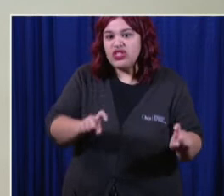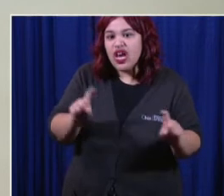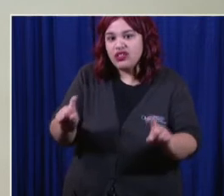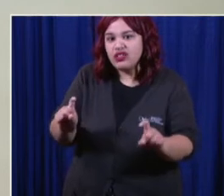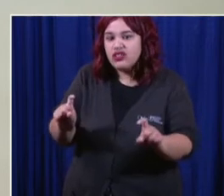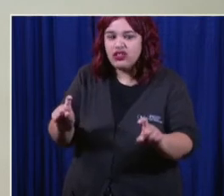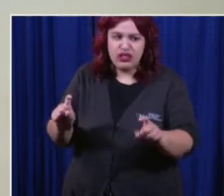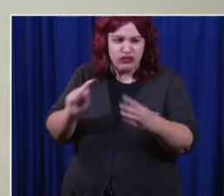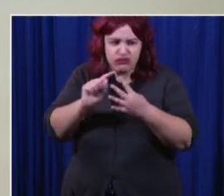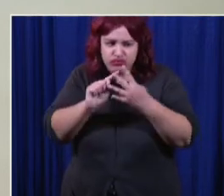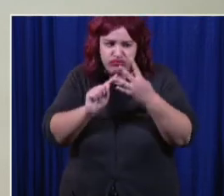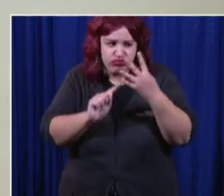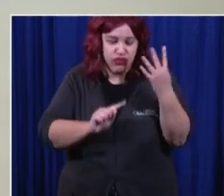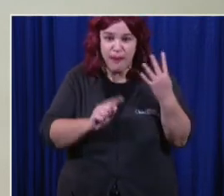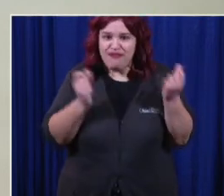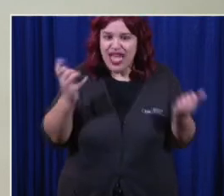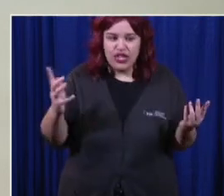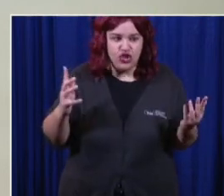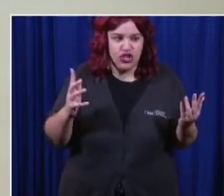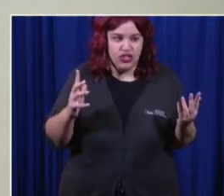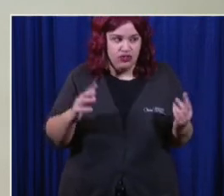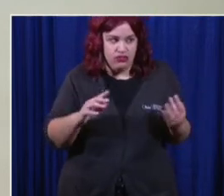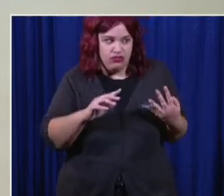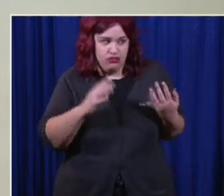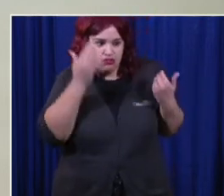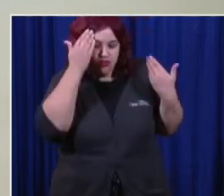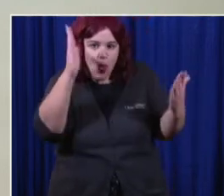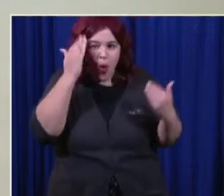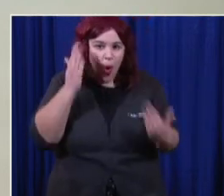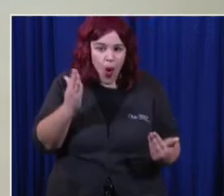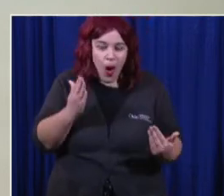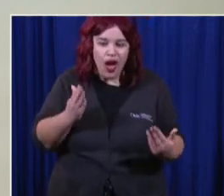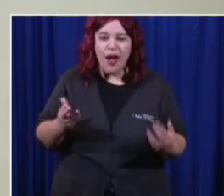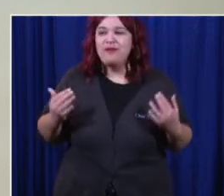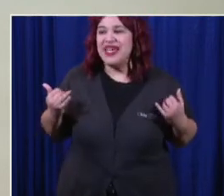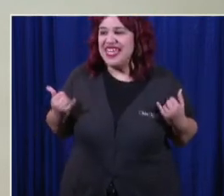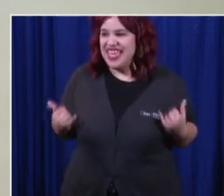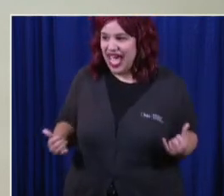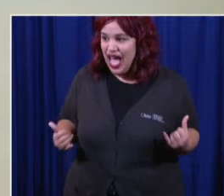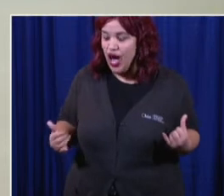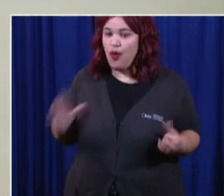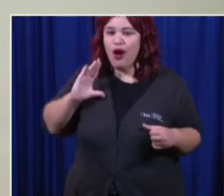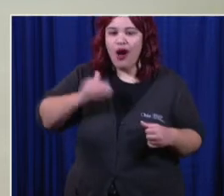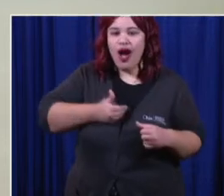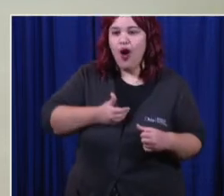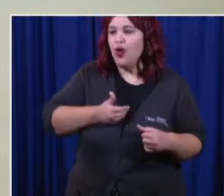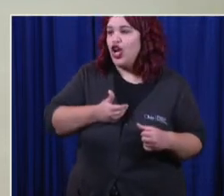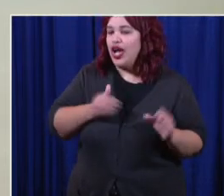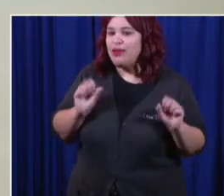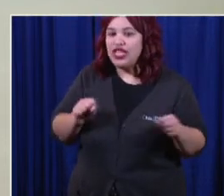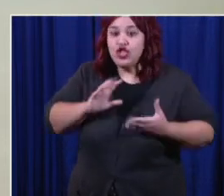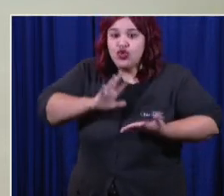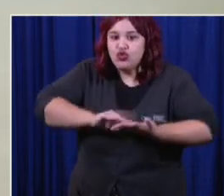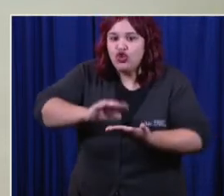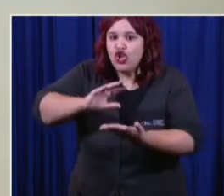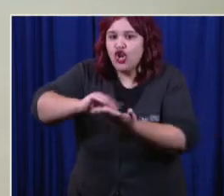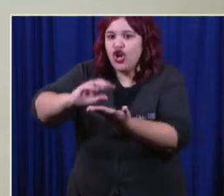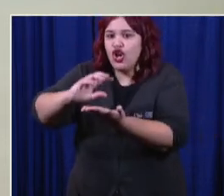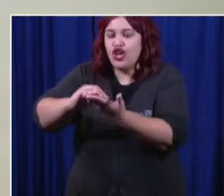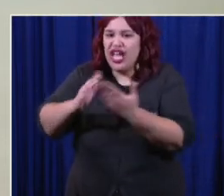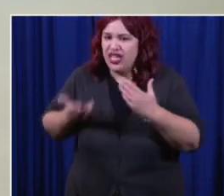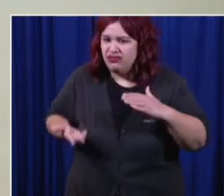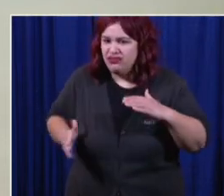is telling is that we now know that masks not only work, they work much more effectively than I think we originally thought they